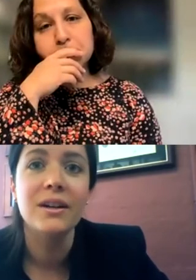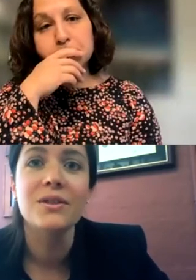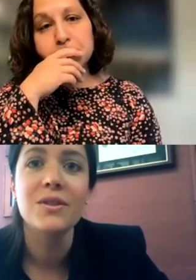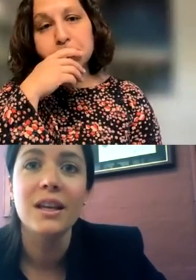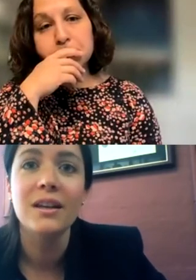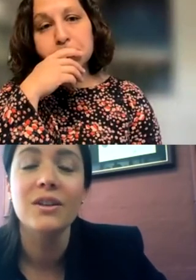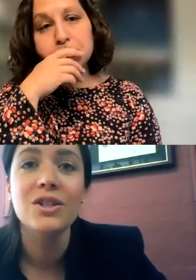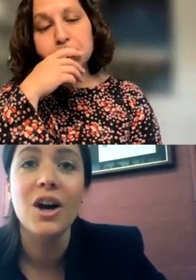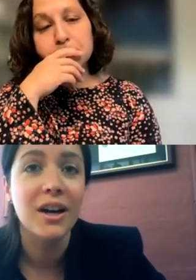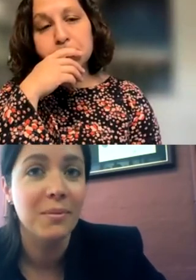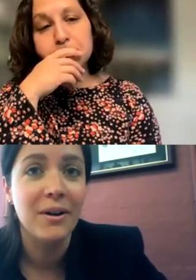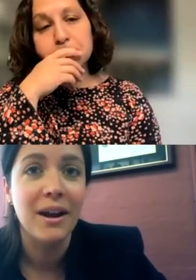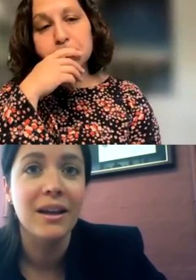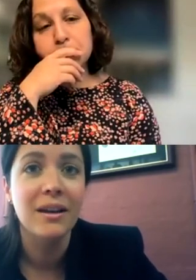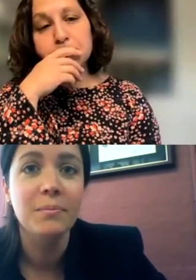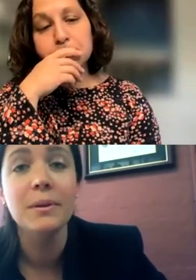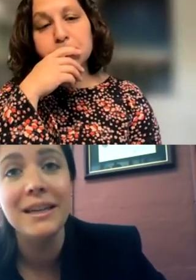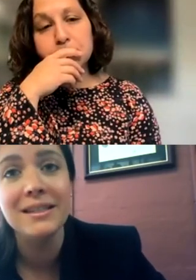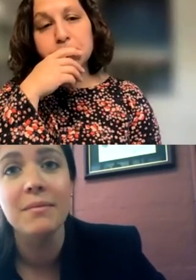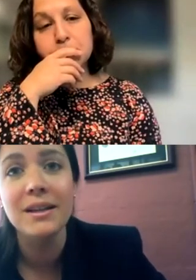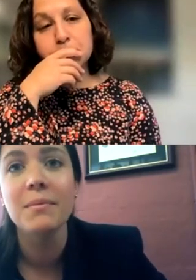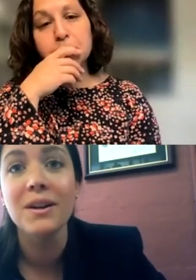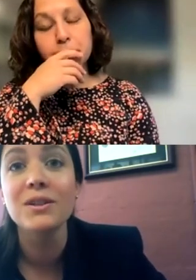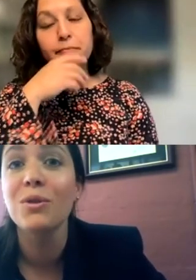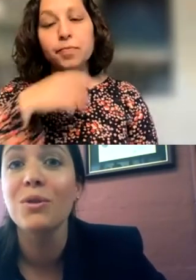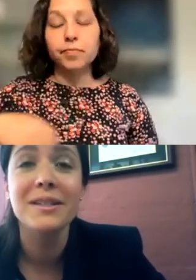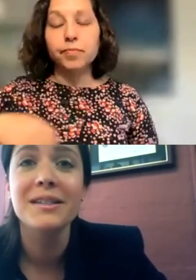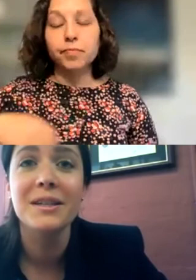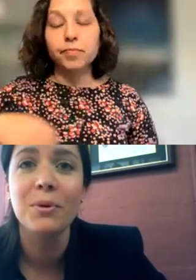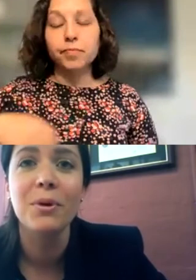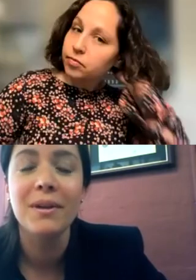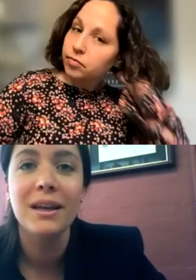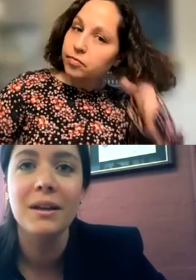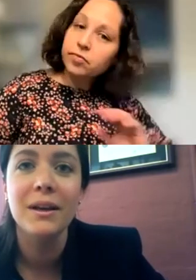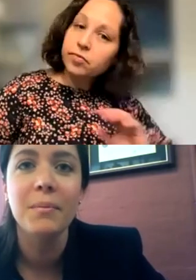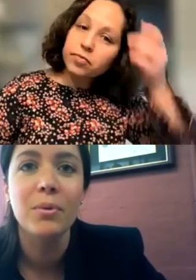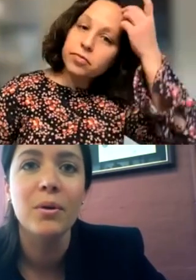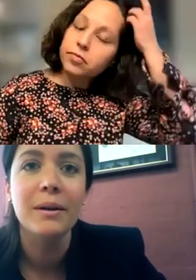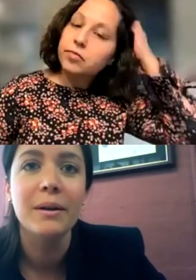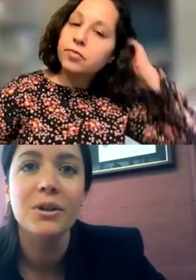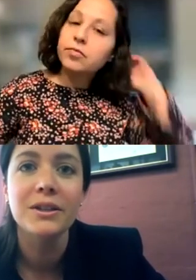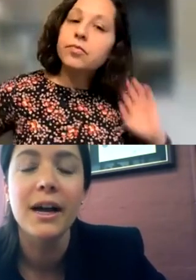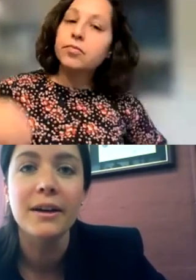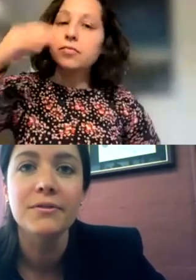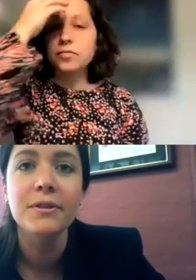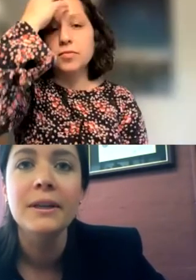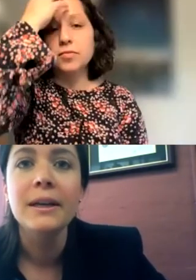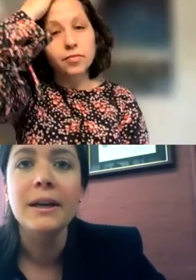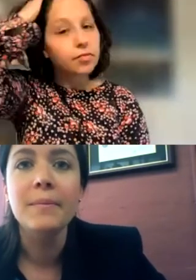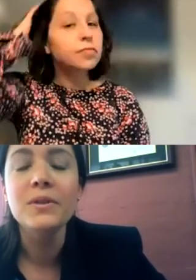have dinner so that he could talk about how to implement something similar to the residency program that he had become a program director